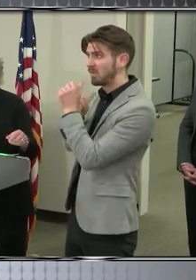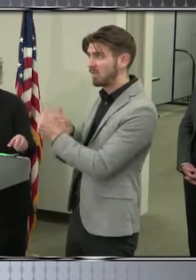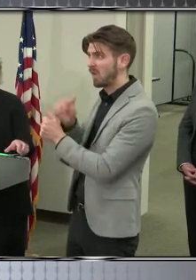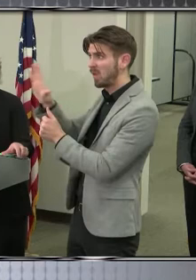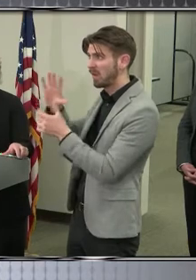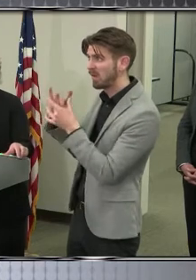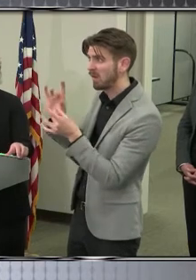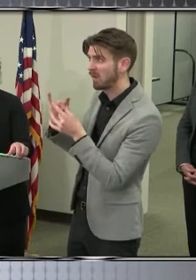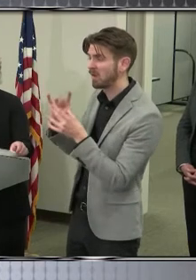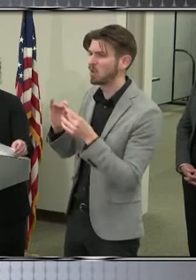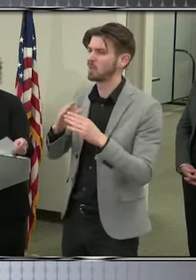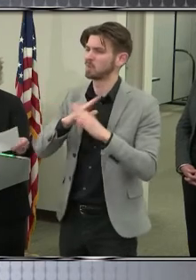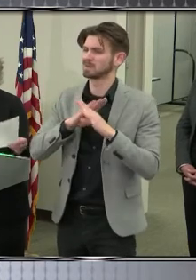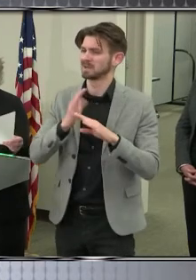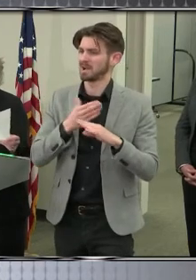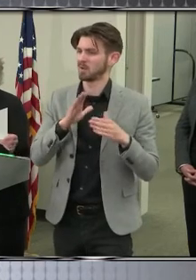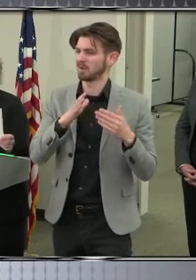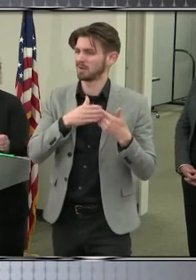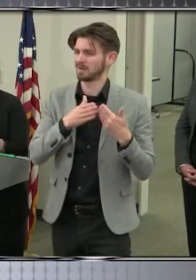to turn this over to